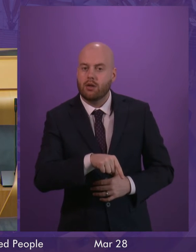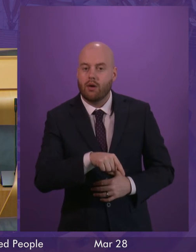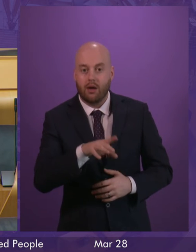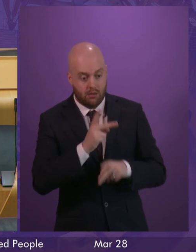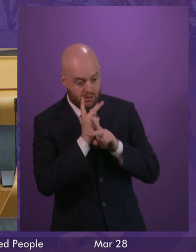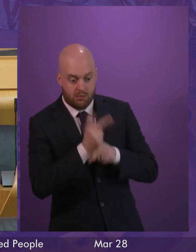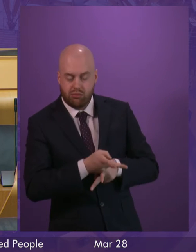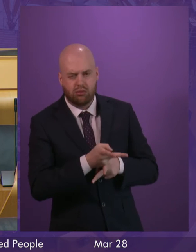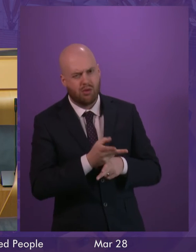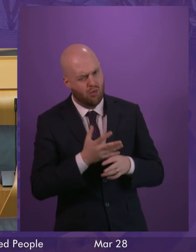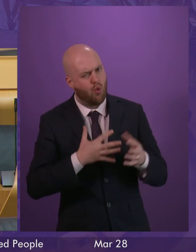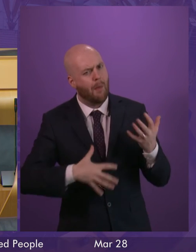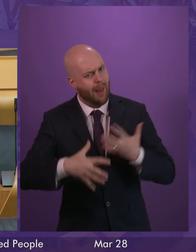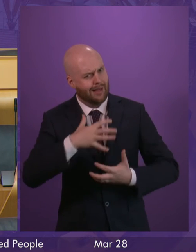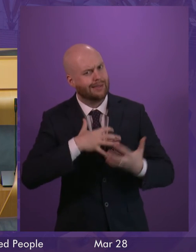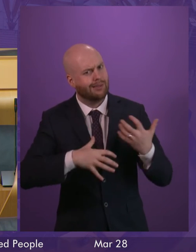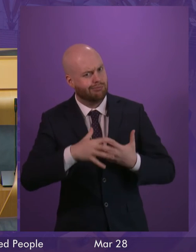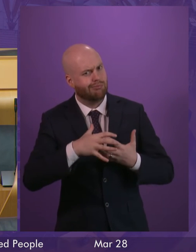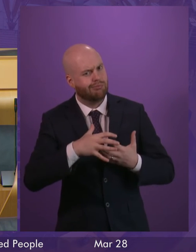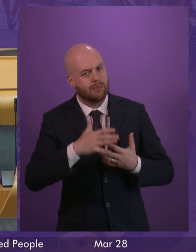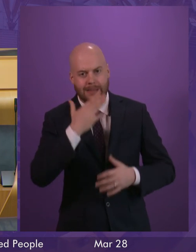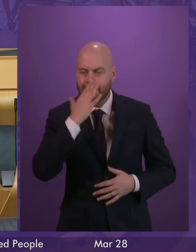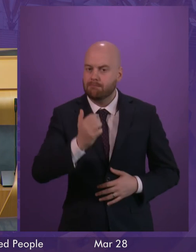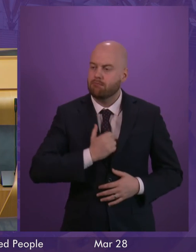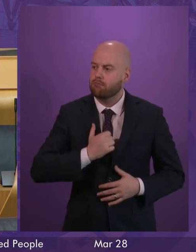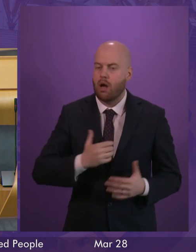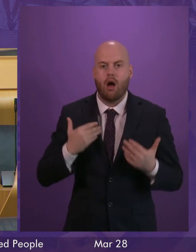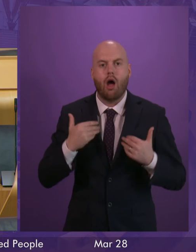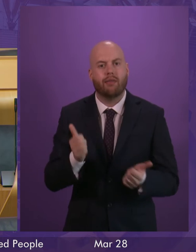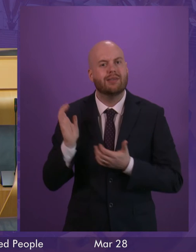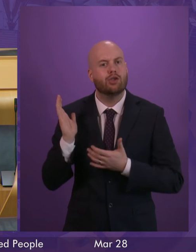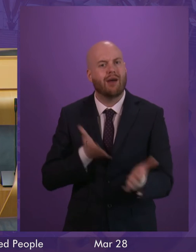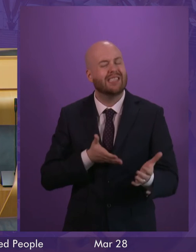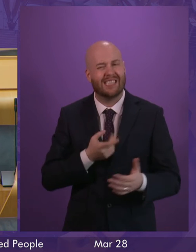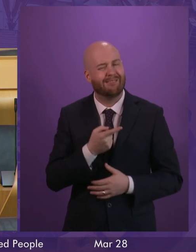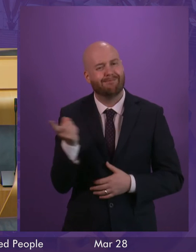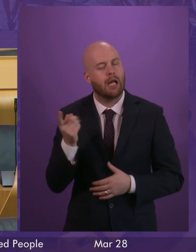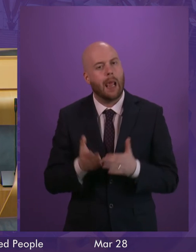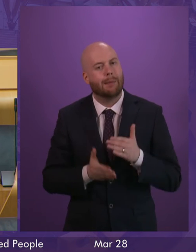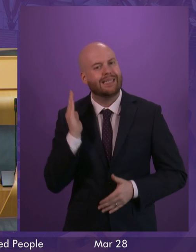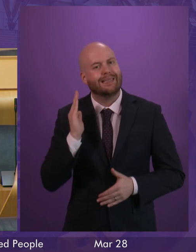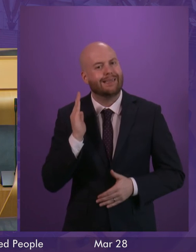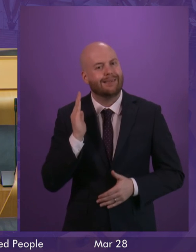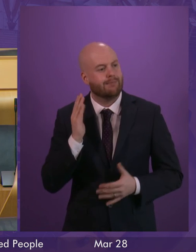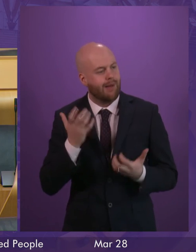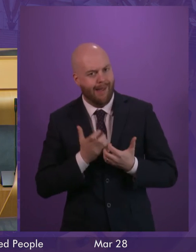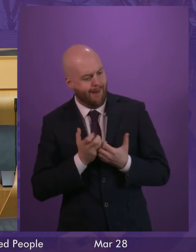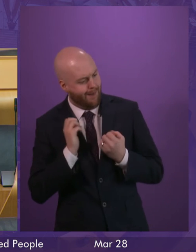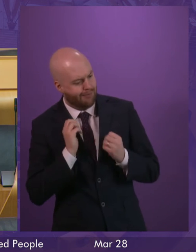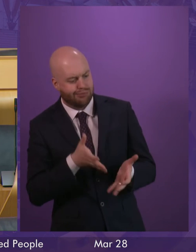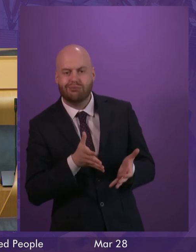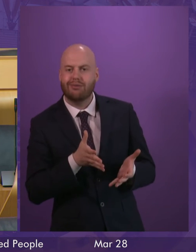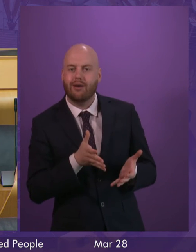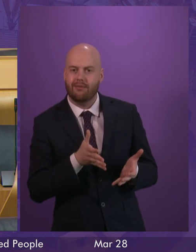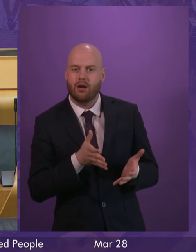complex and it would appear that our health services are currently limited in their ability to take a holistic view of the